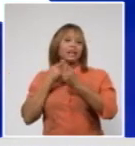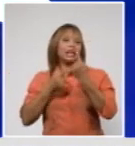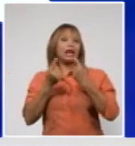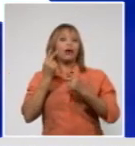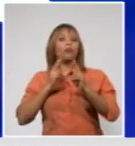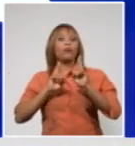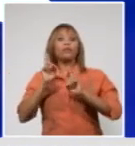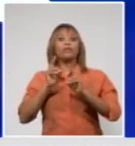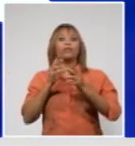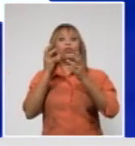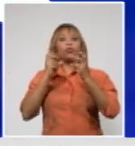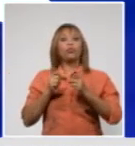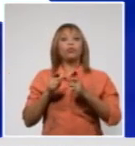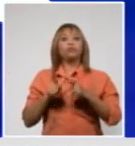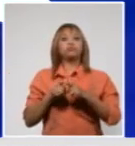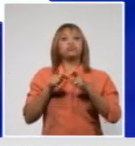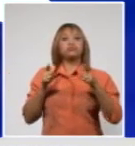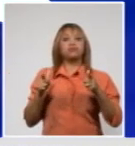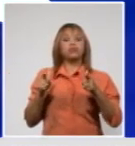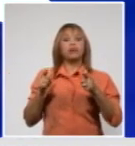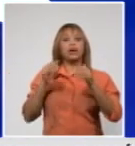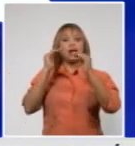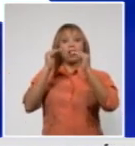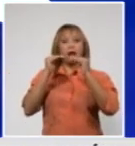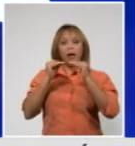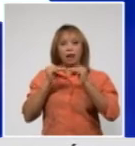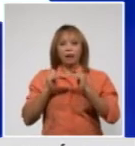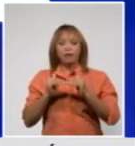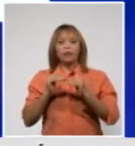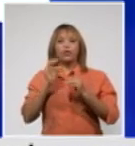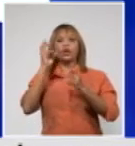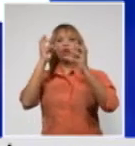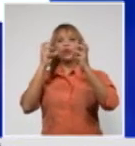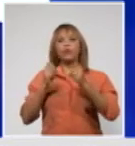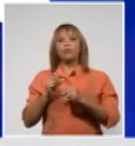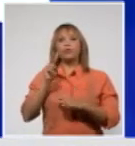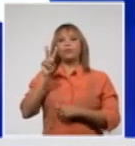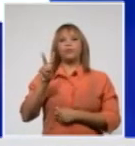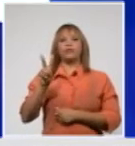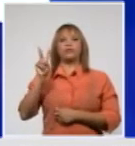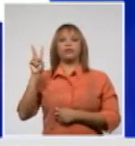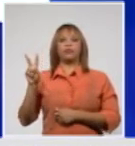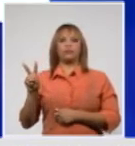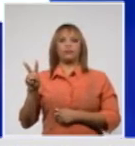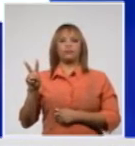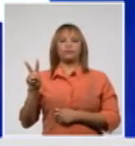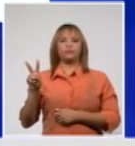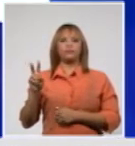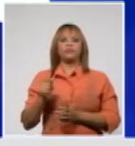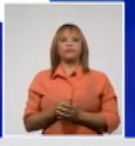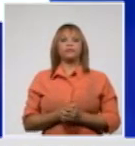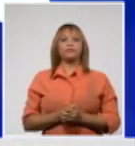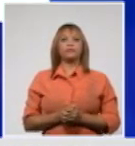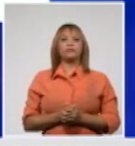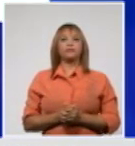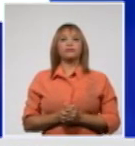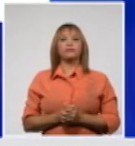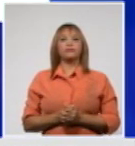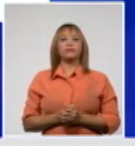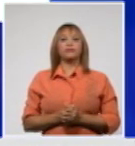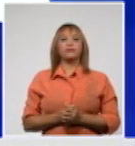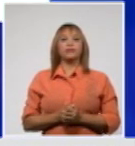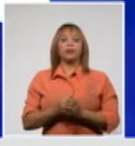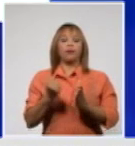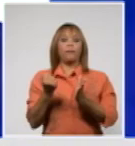Canada, Bolivia, and Ecuador among the worst affected countries in the Americas. For